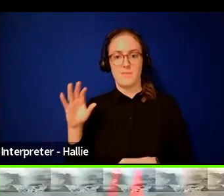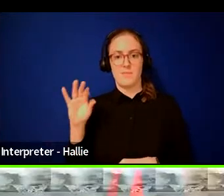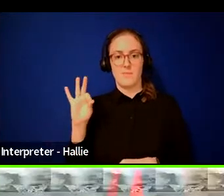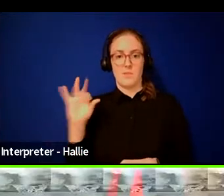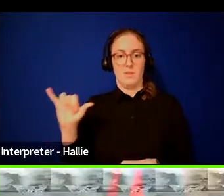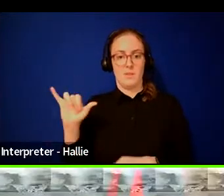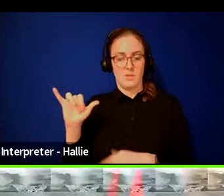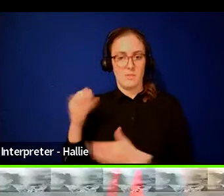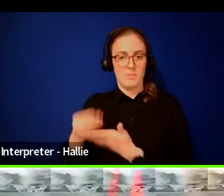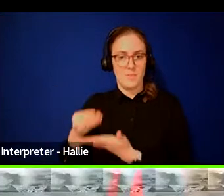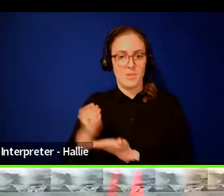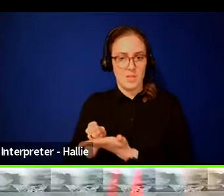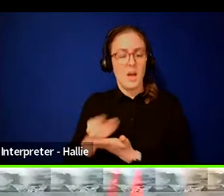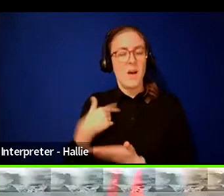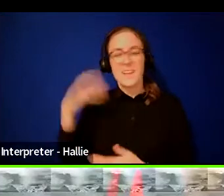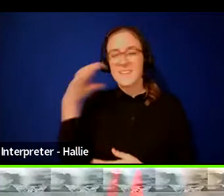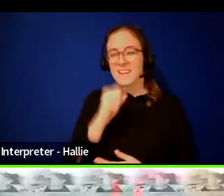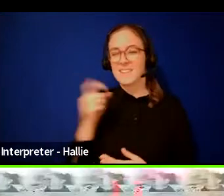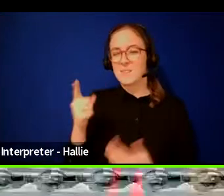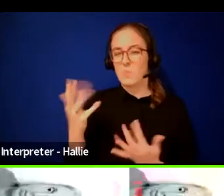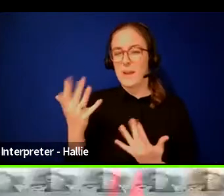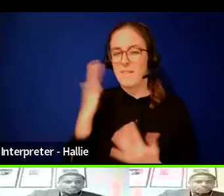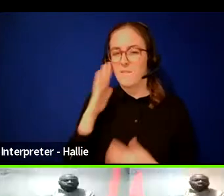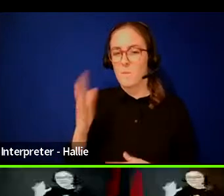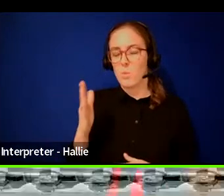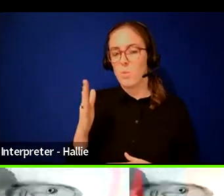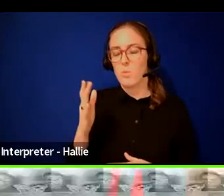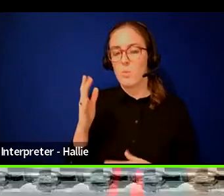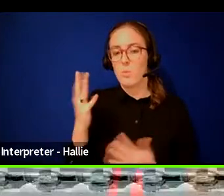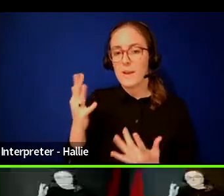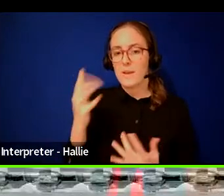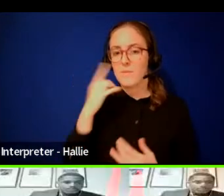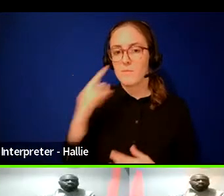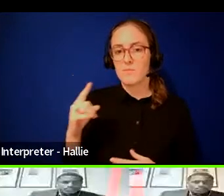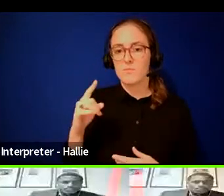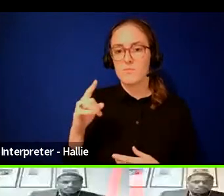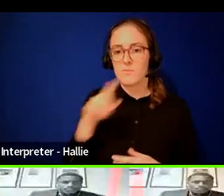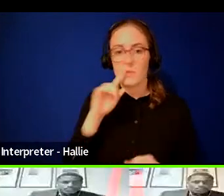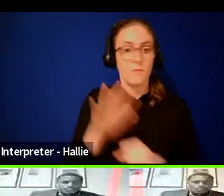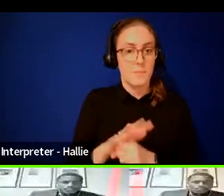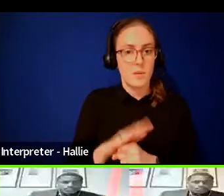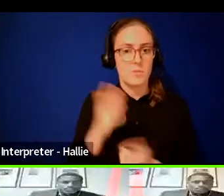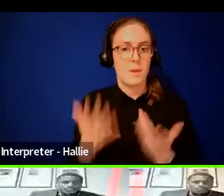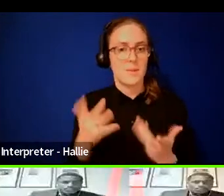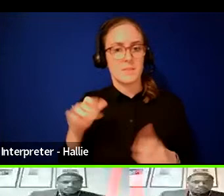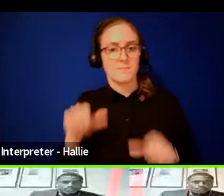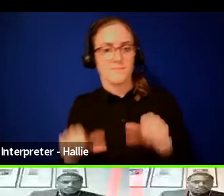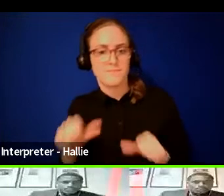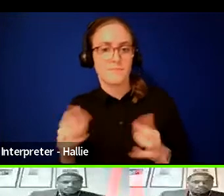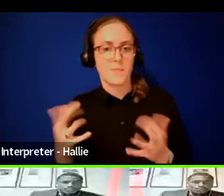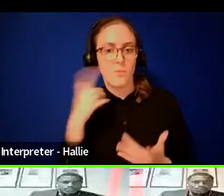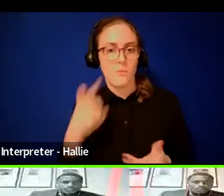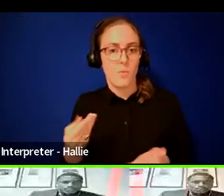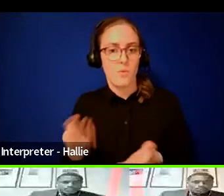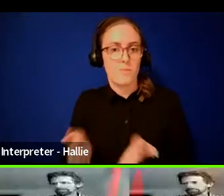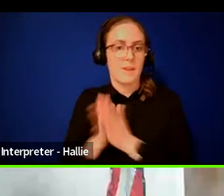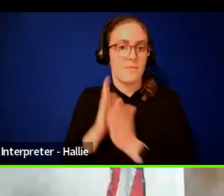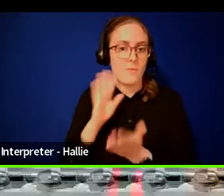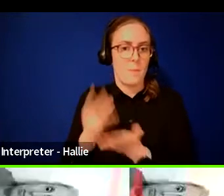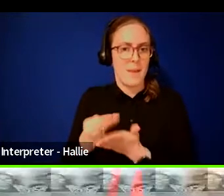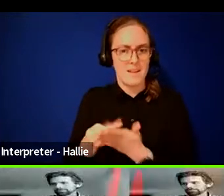for confirmation, he's a little cautious about asking for some extra money. So we'll ask for him. I submitted